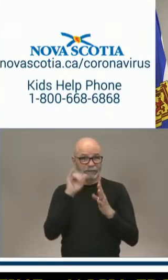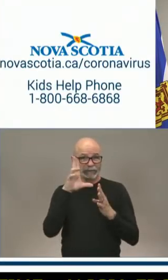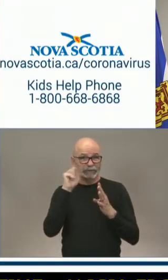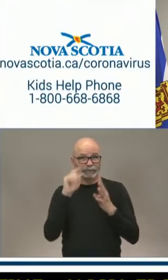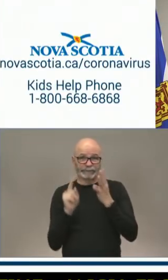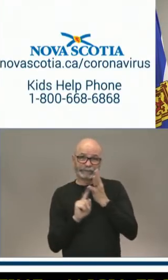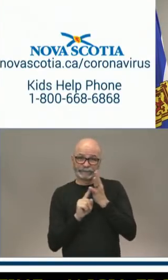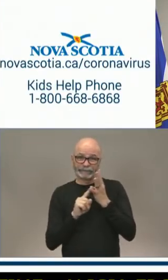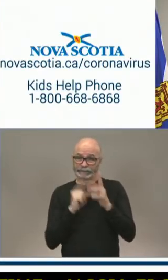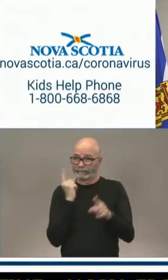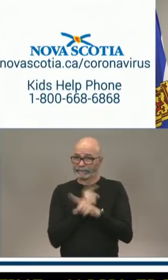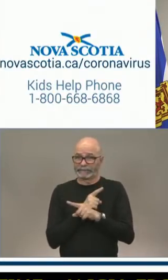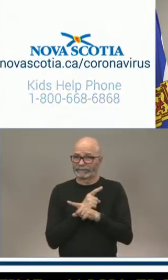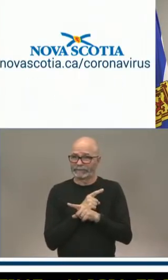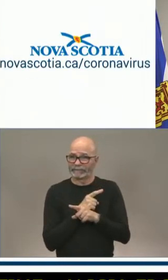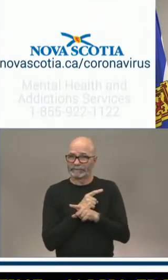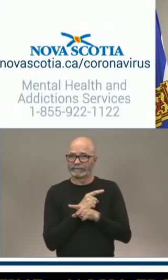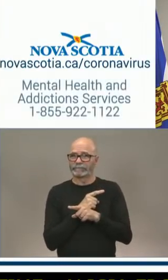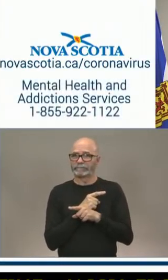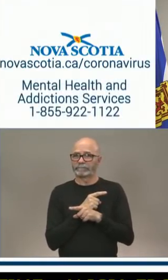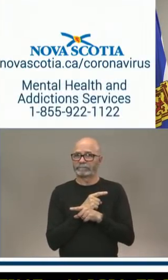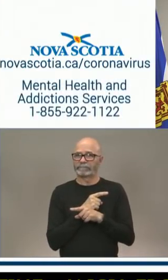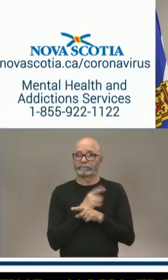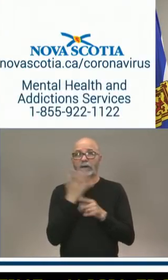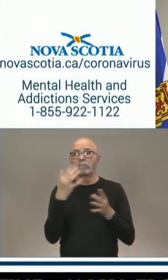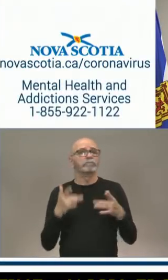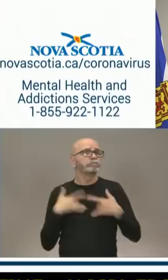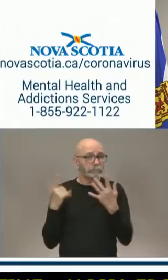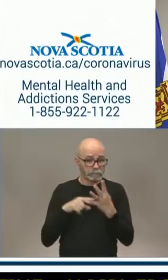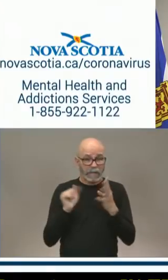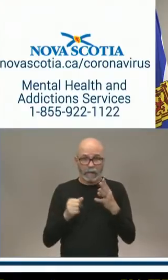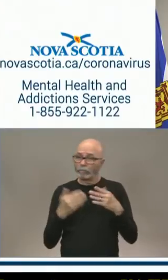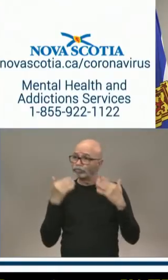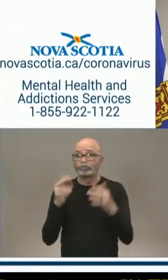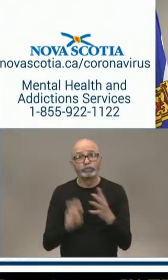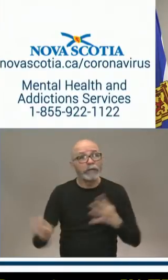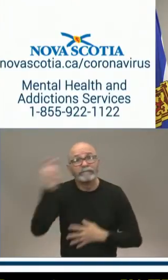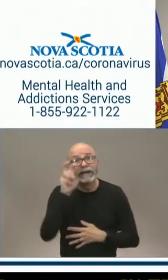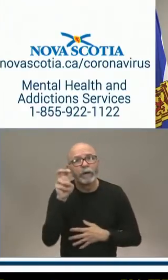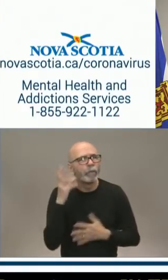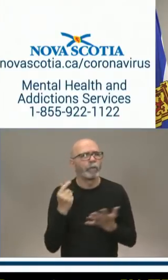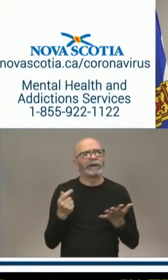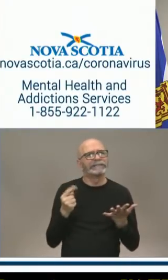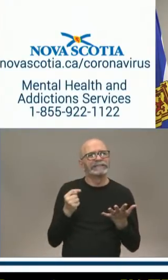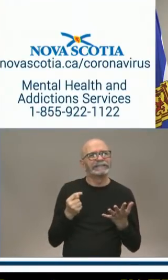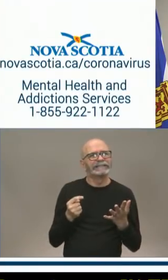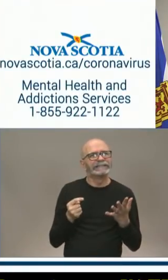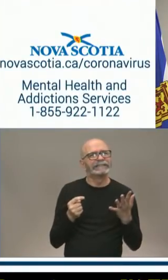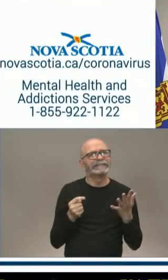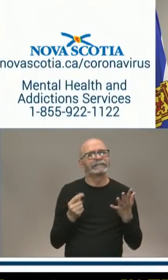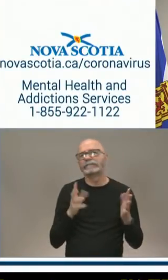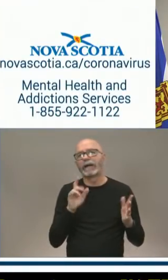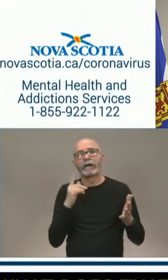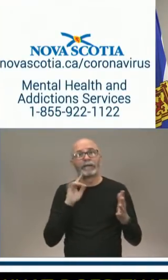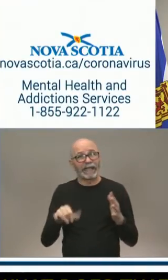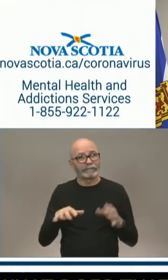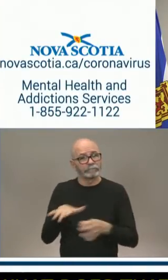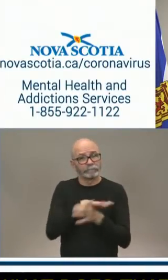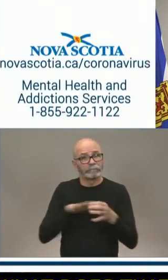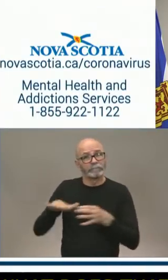for travel? Obviously, we've been locked down, or not locked down, but we haven't really been able to leave the province without self-isolating for a year